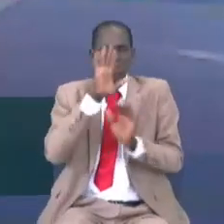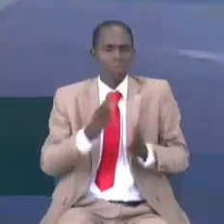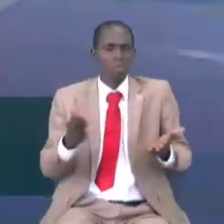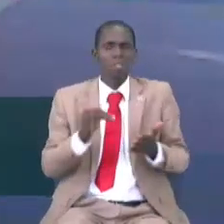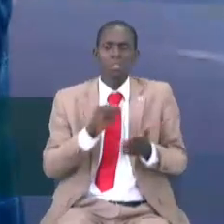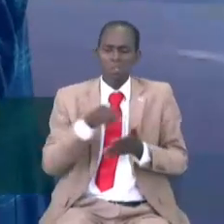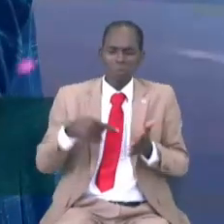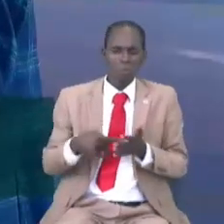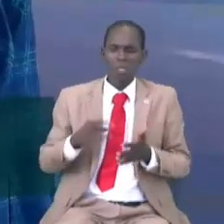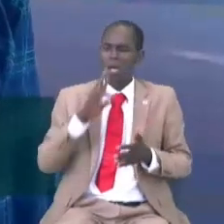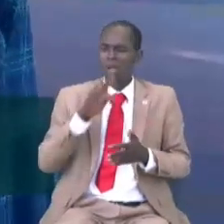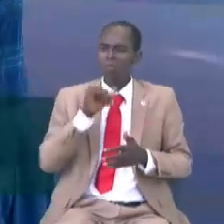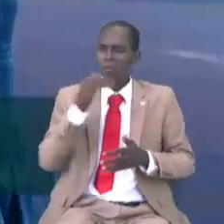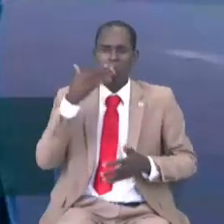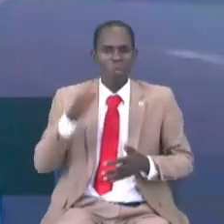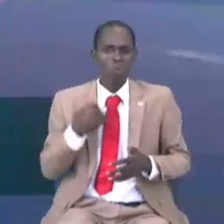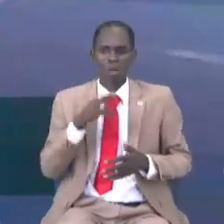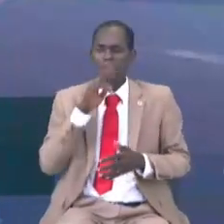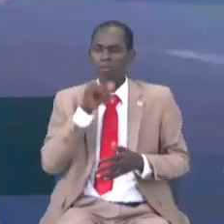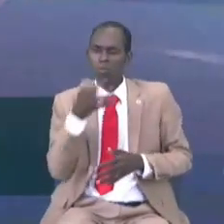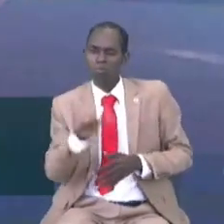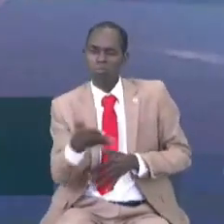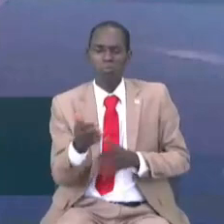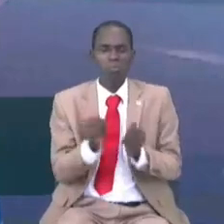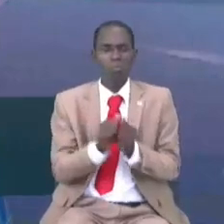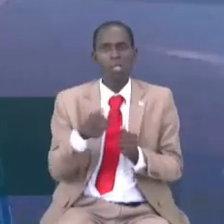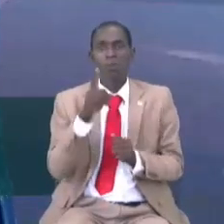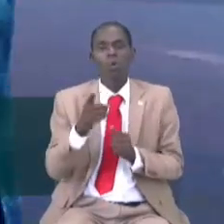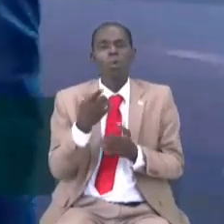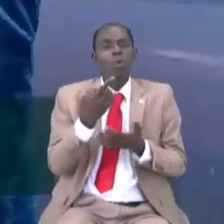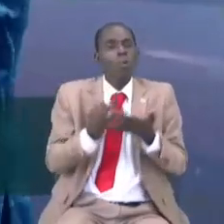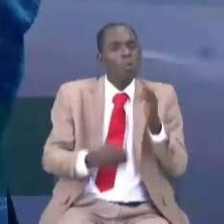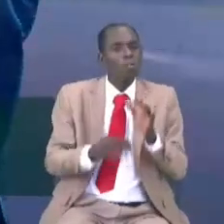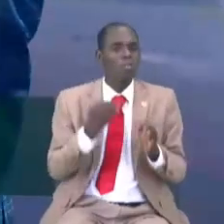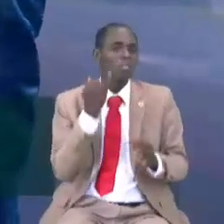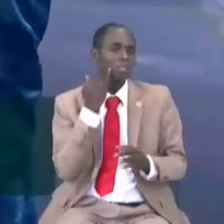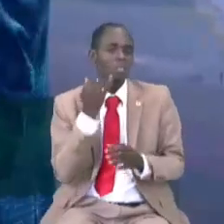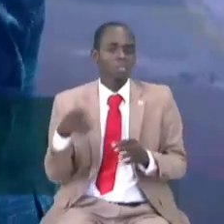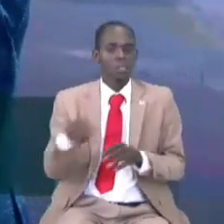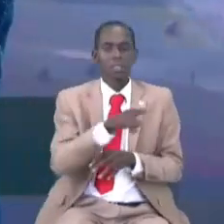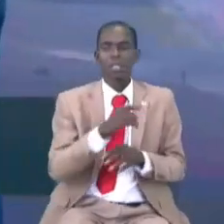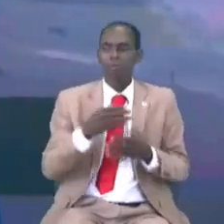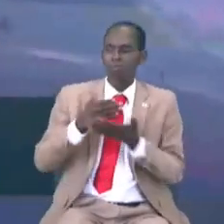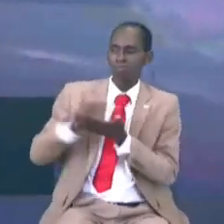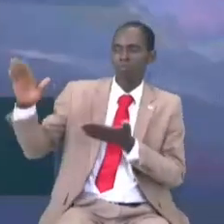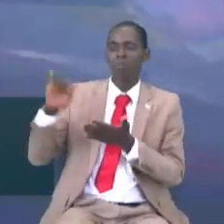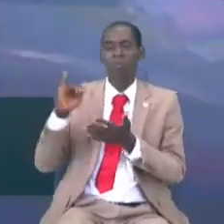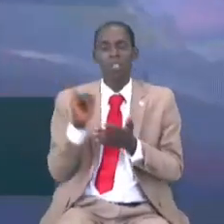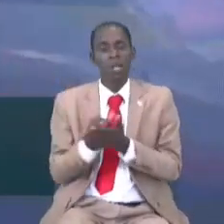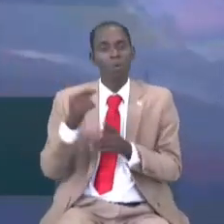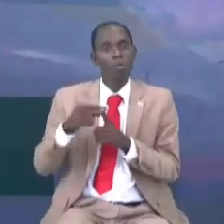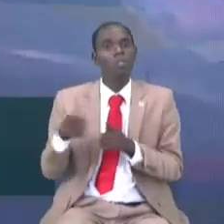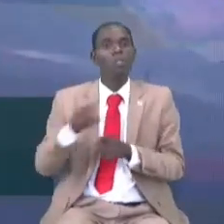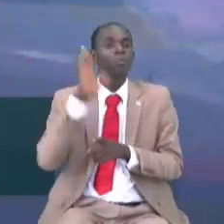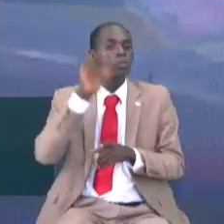rejected? There would have been no mercy. He that covereth a sin shall not prosper, but whoso confesseth